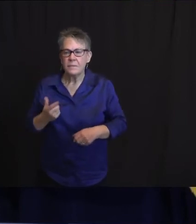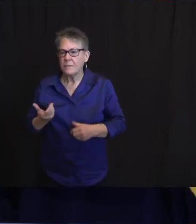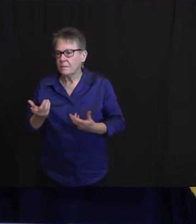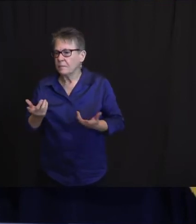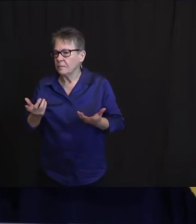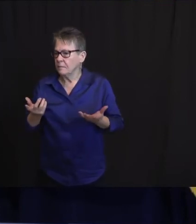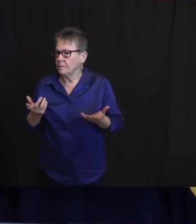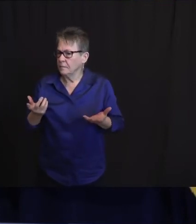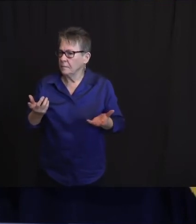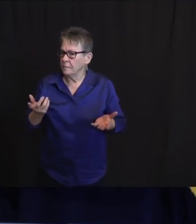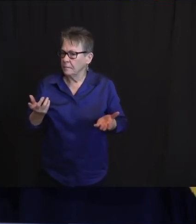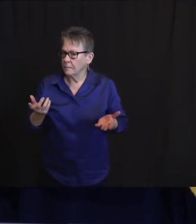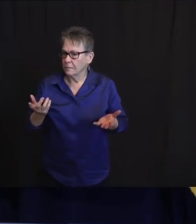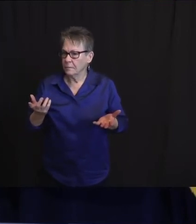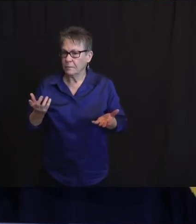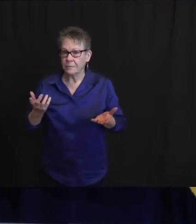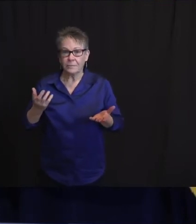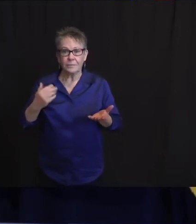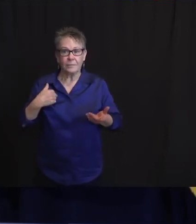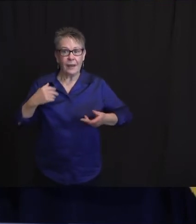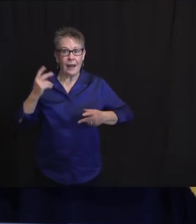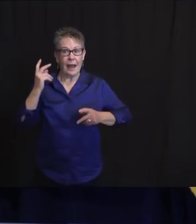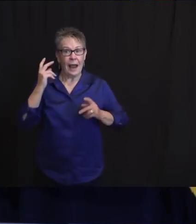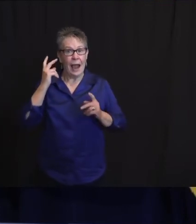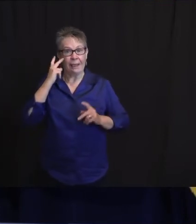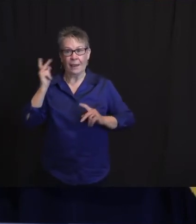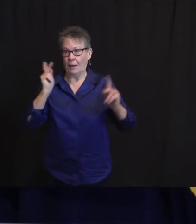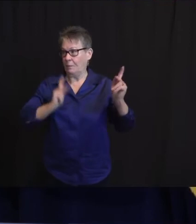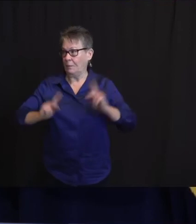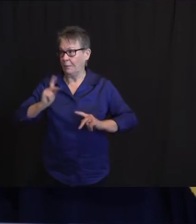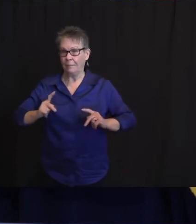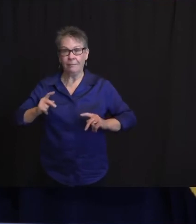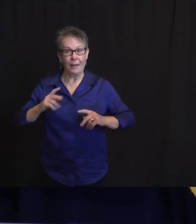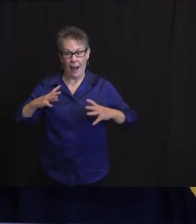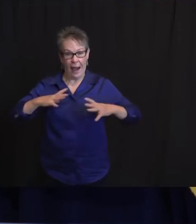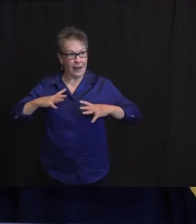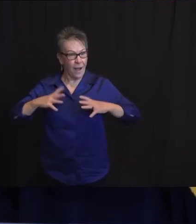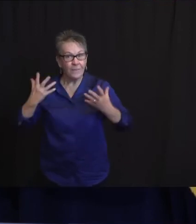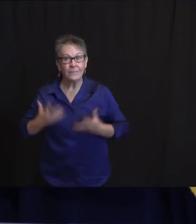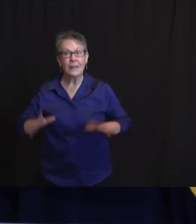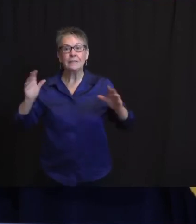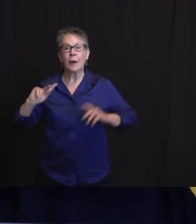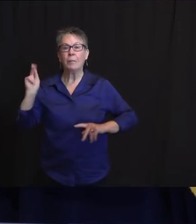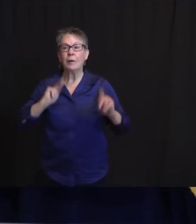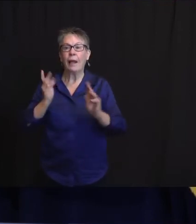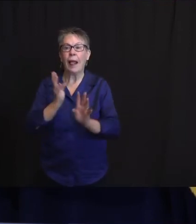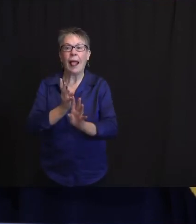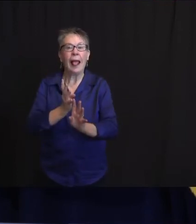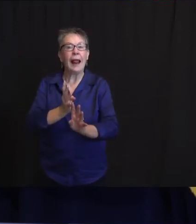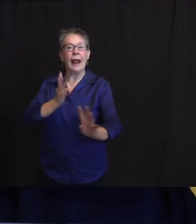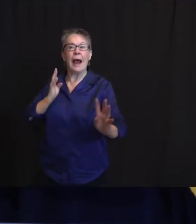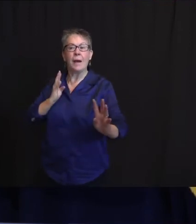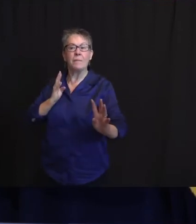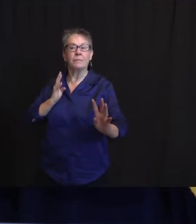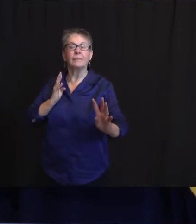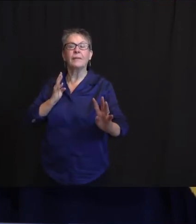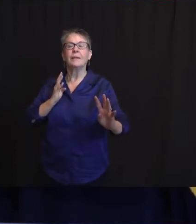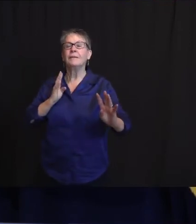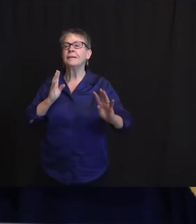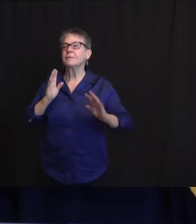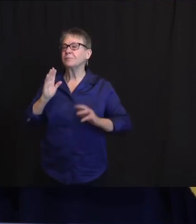up. We did get anecdotal information that people did not want to get vaccinated during the holidays in case they